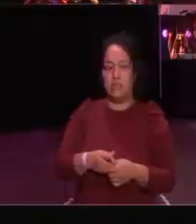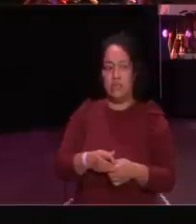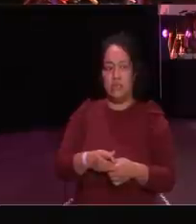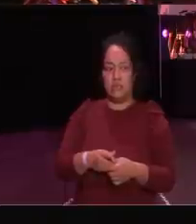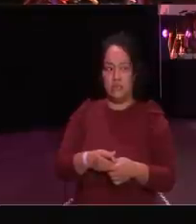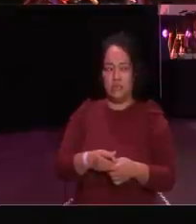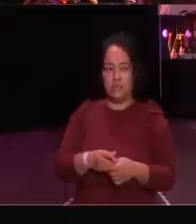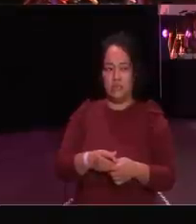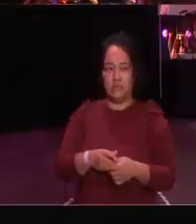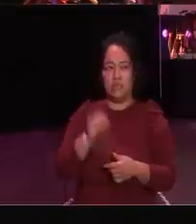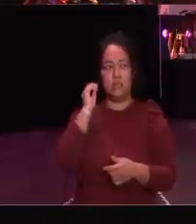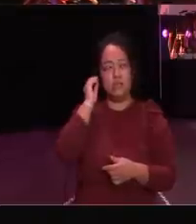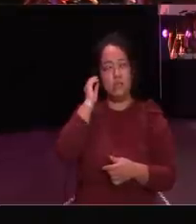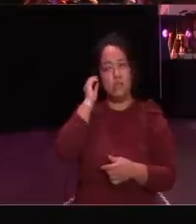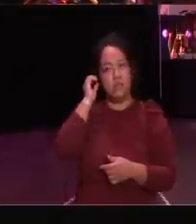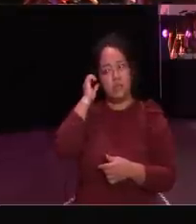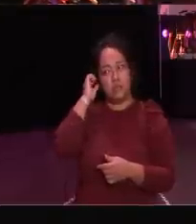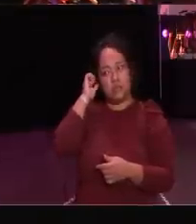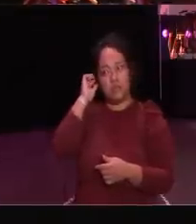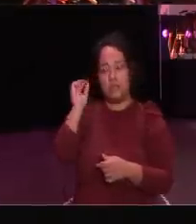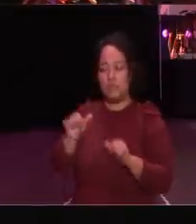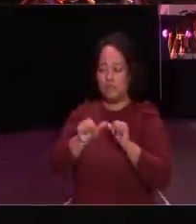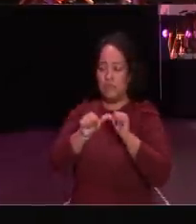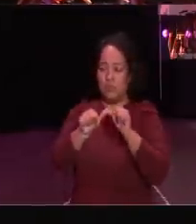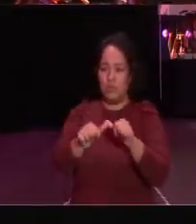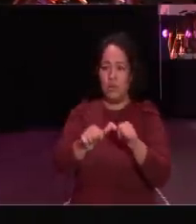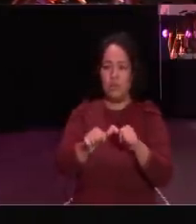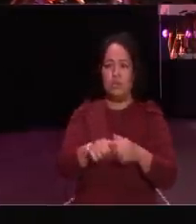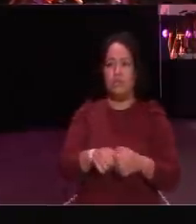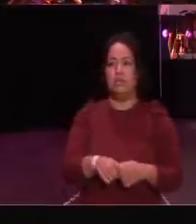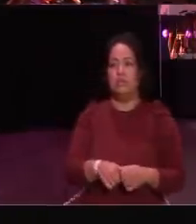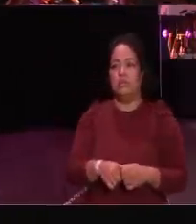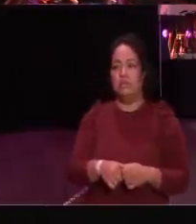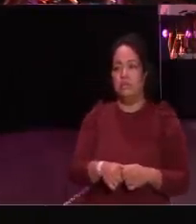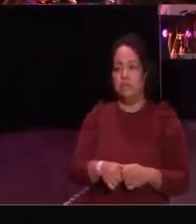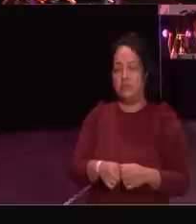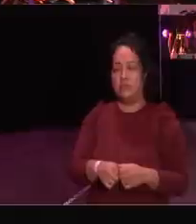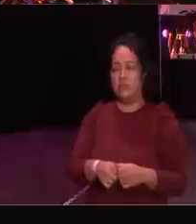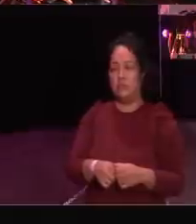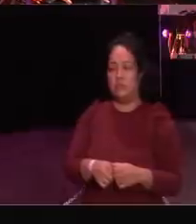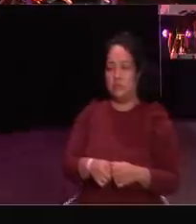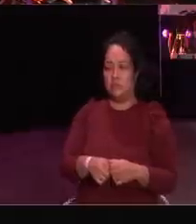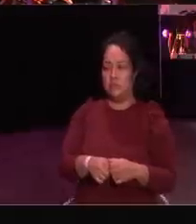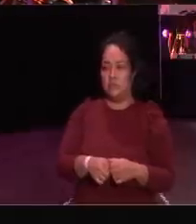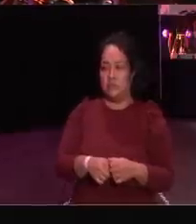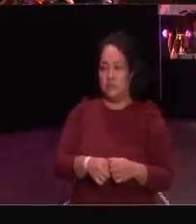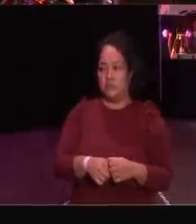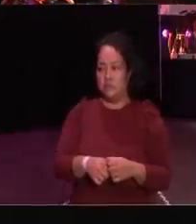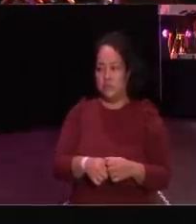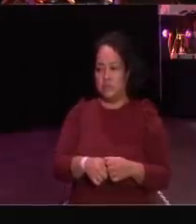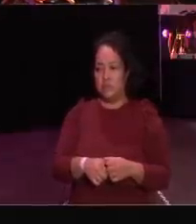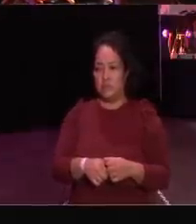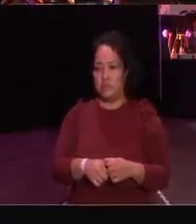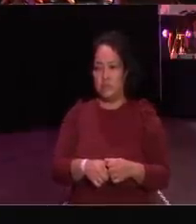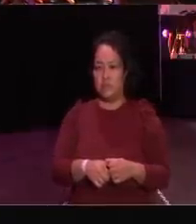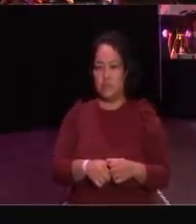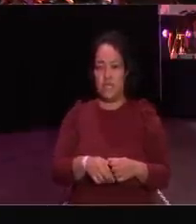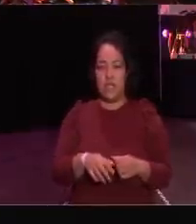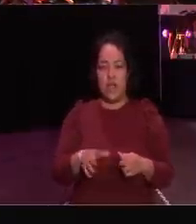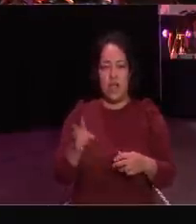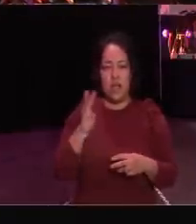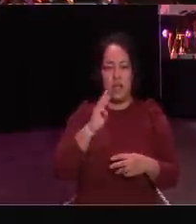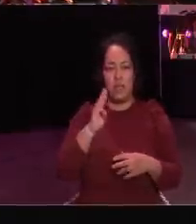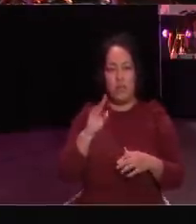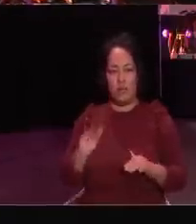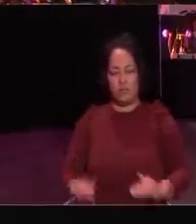Sigue caminando. Keep walking. Pasen los músicos, come on up. Y el agua dice aquí que le llegó por la cintura. And then the water